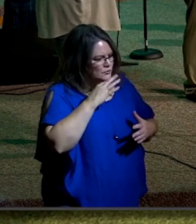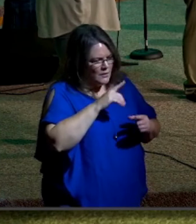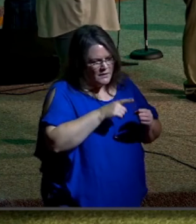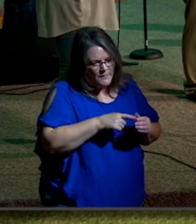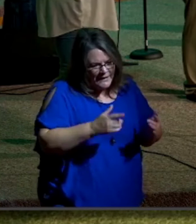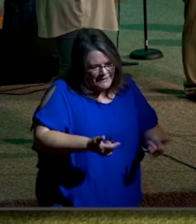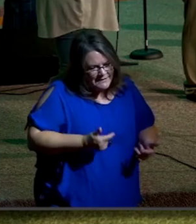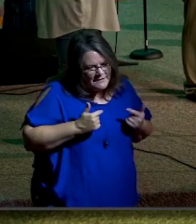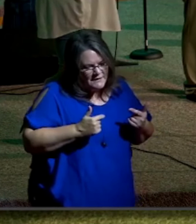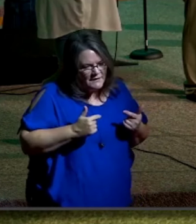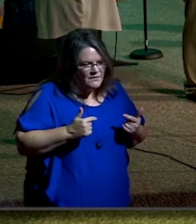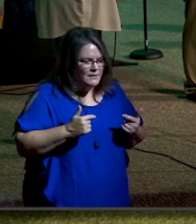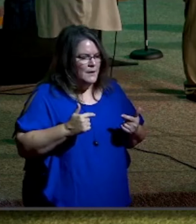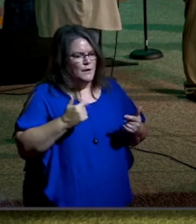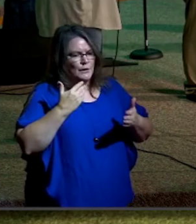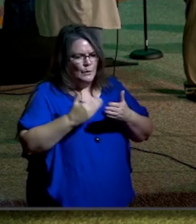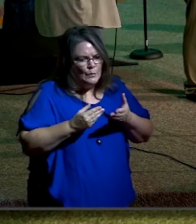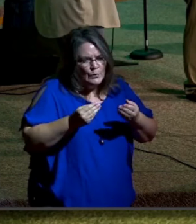so hard to,